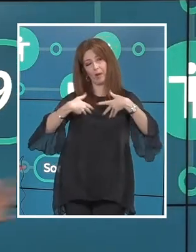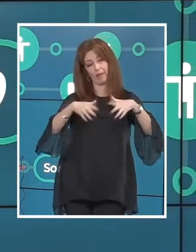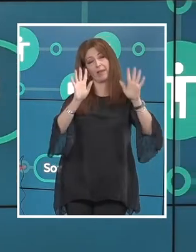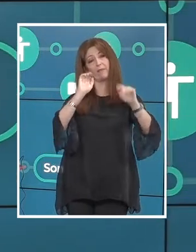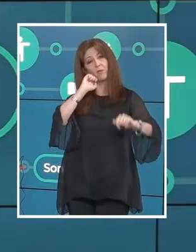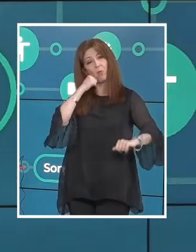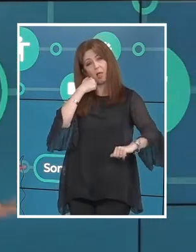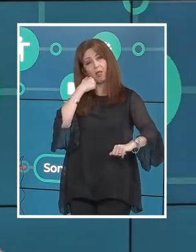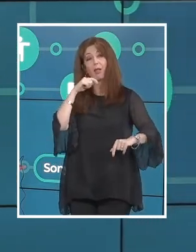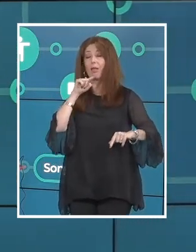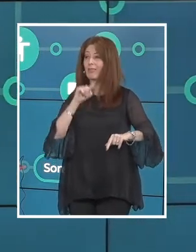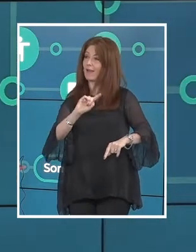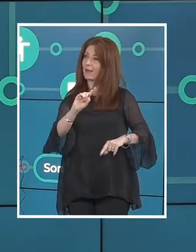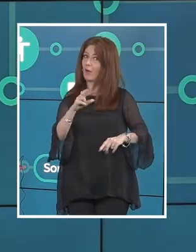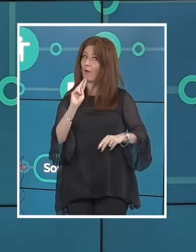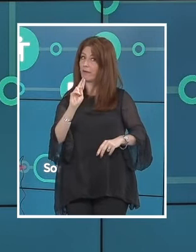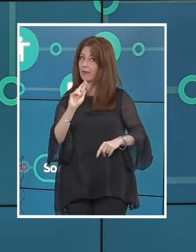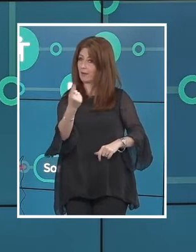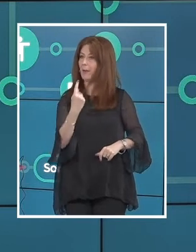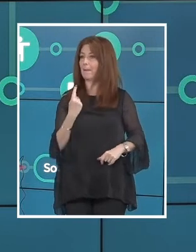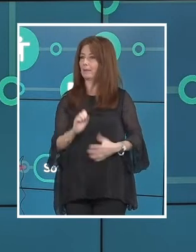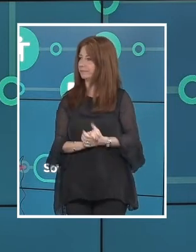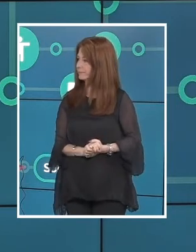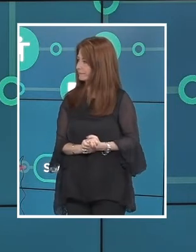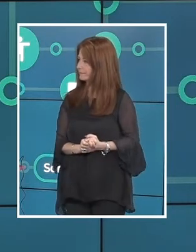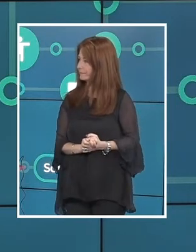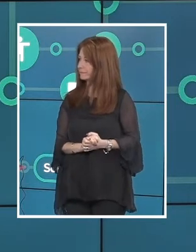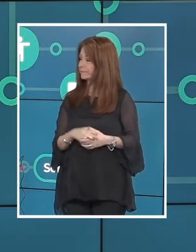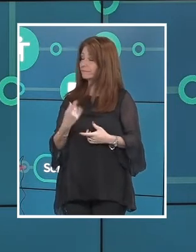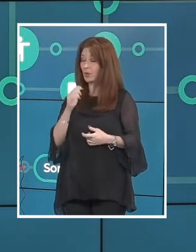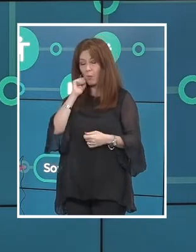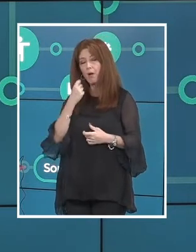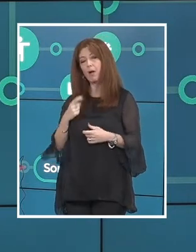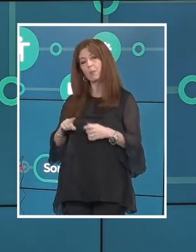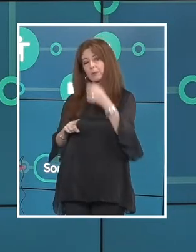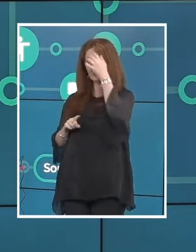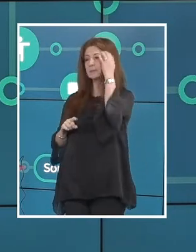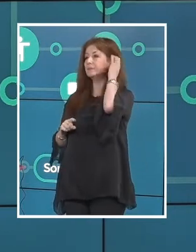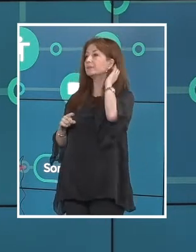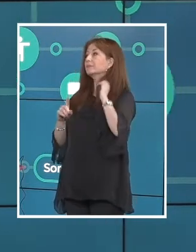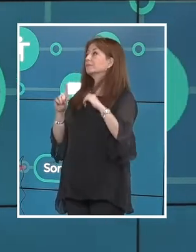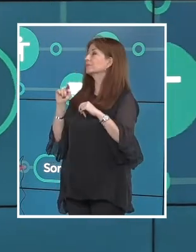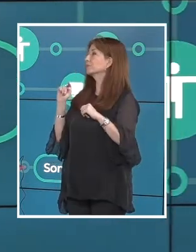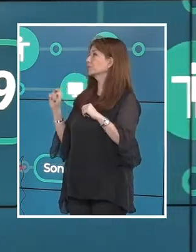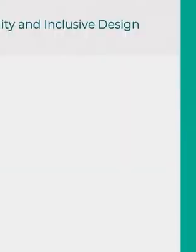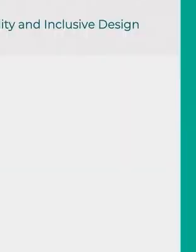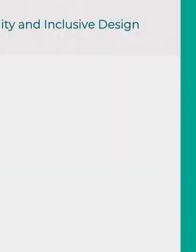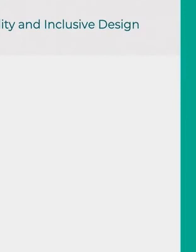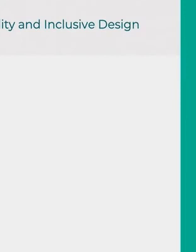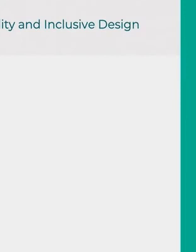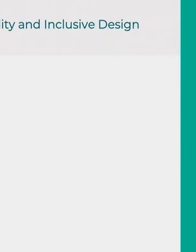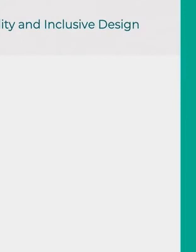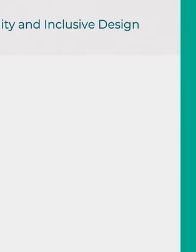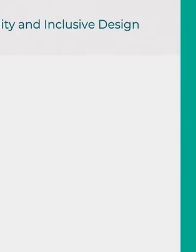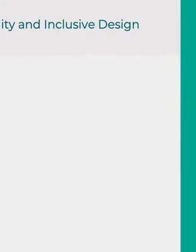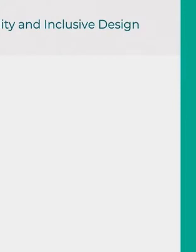would come back, is the hope, and what ultimately happens. And so I want to take you back to our original employee